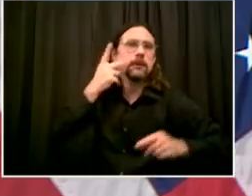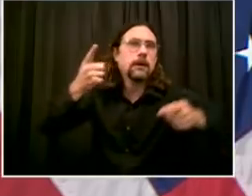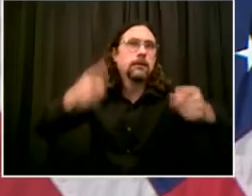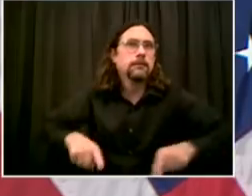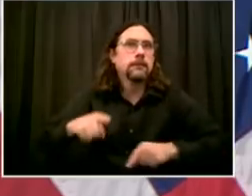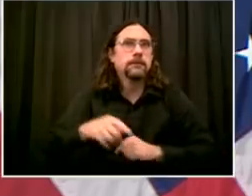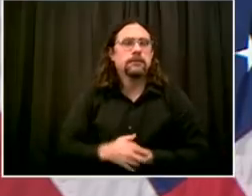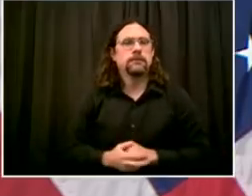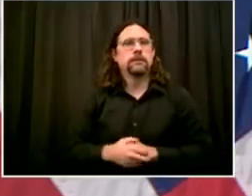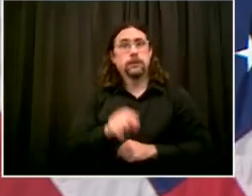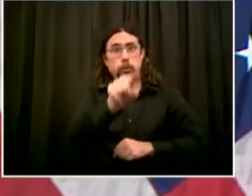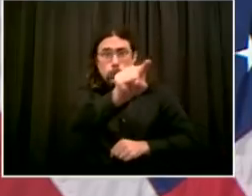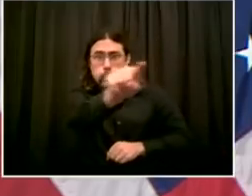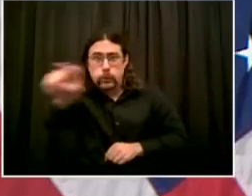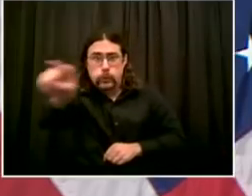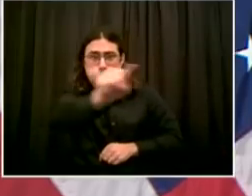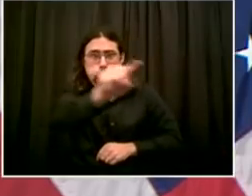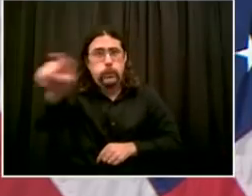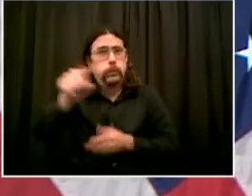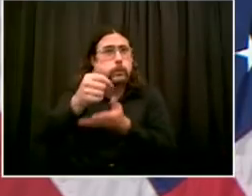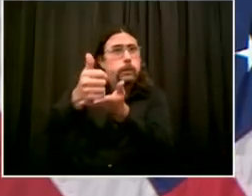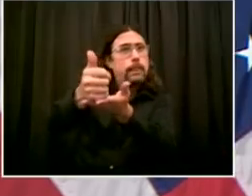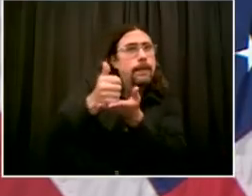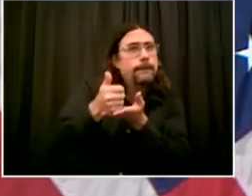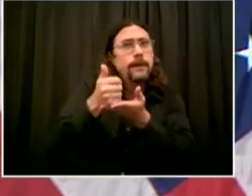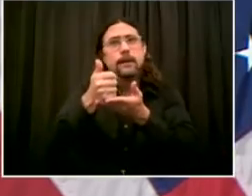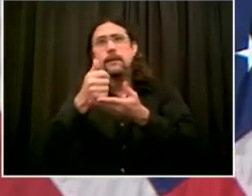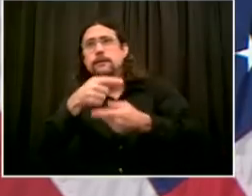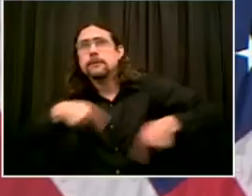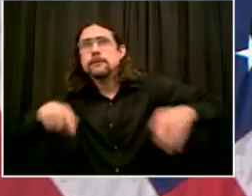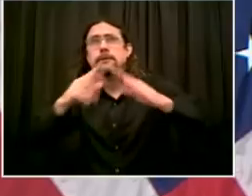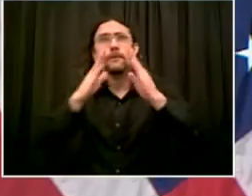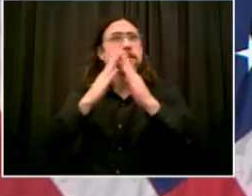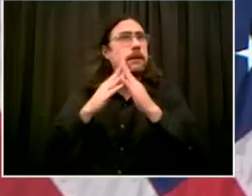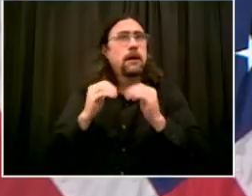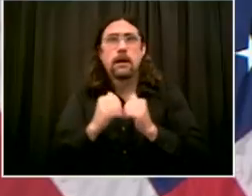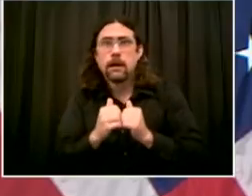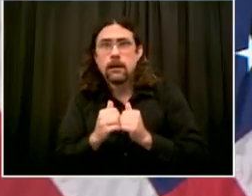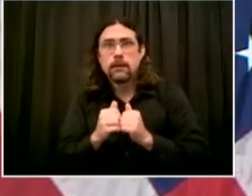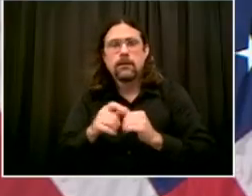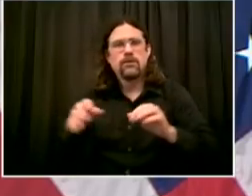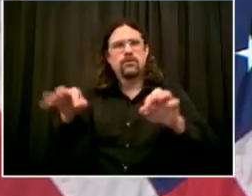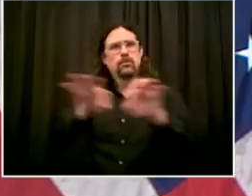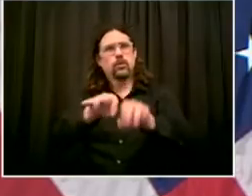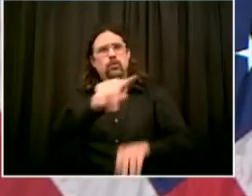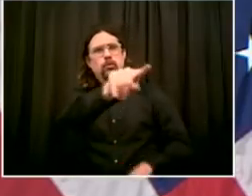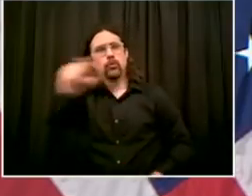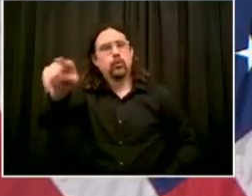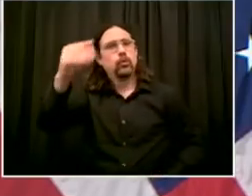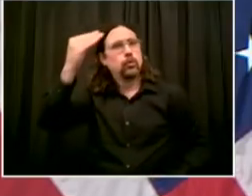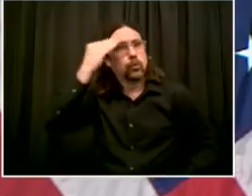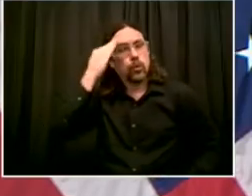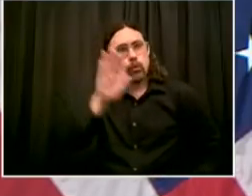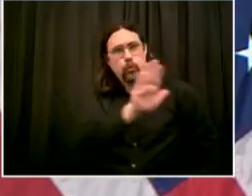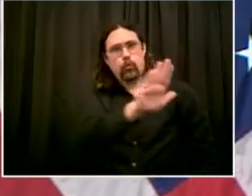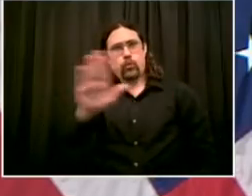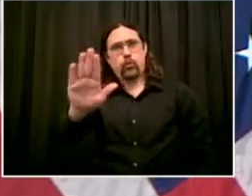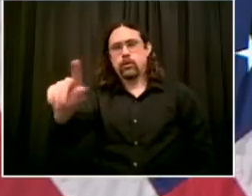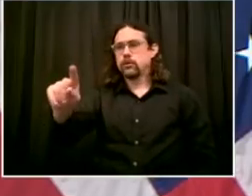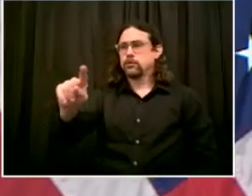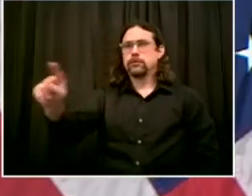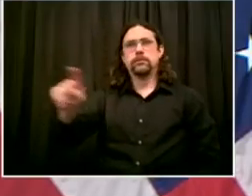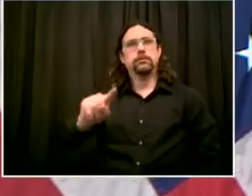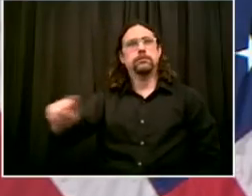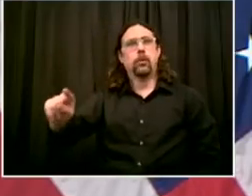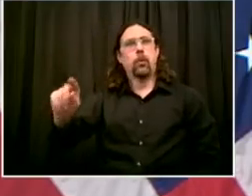for this event, this is a good time for New Yorkers to look and see what their zone is. New York City is divided into 6 hurricane